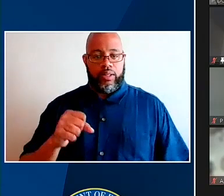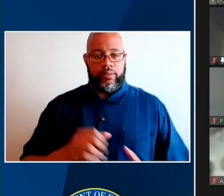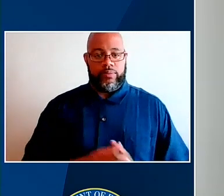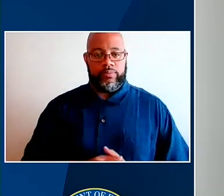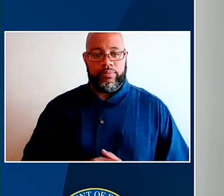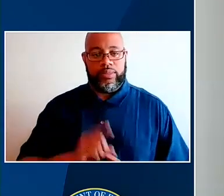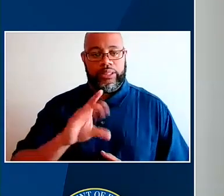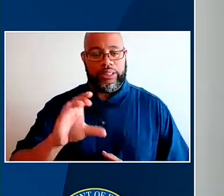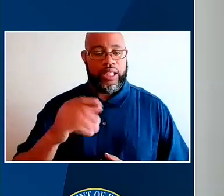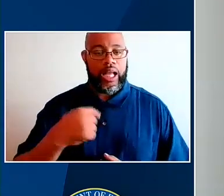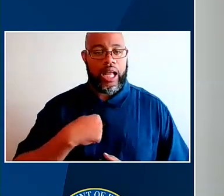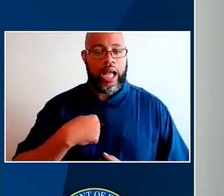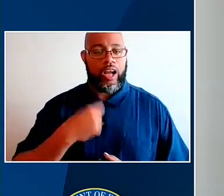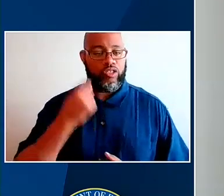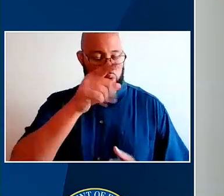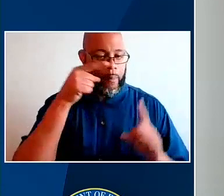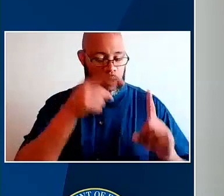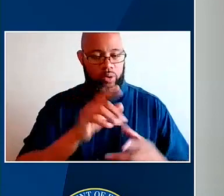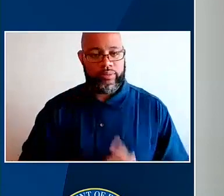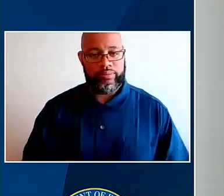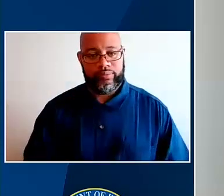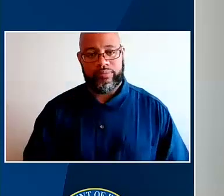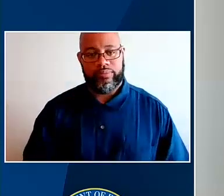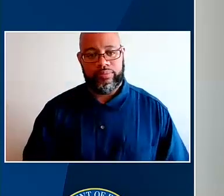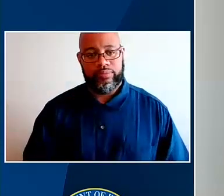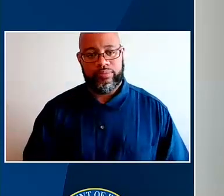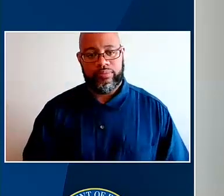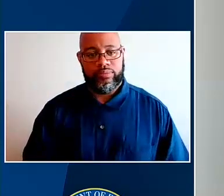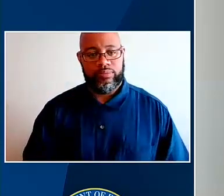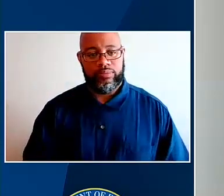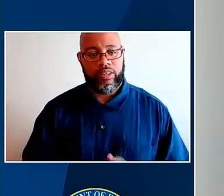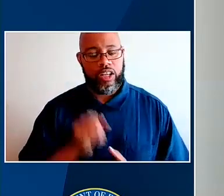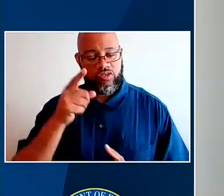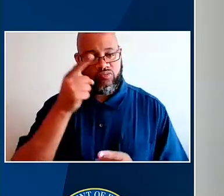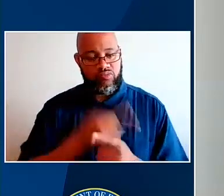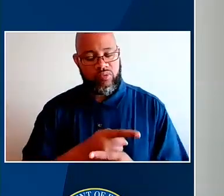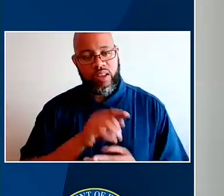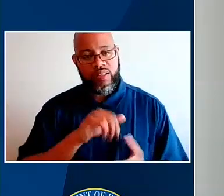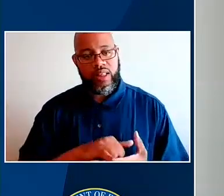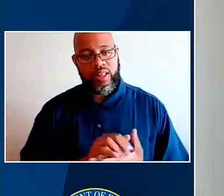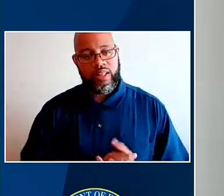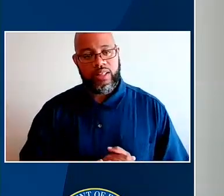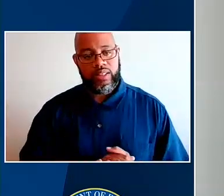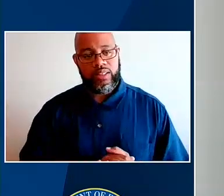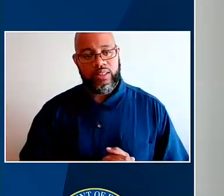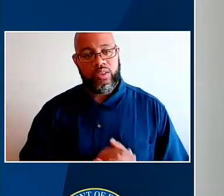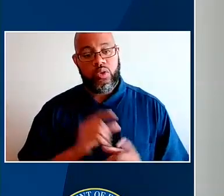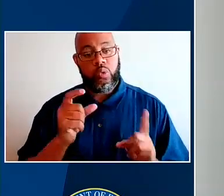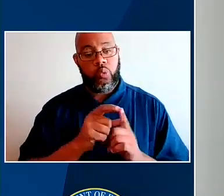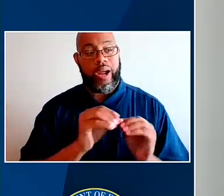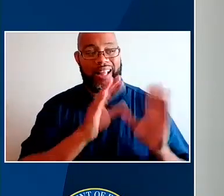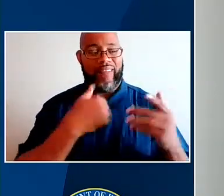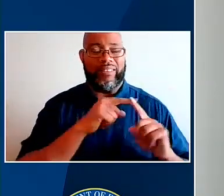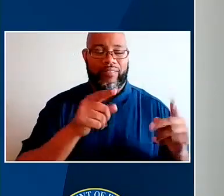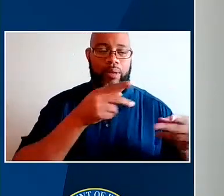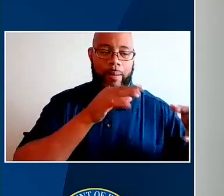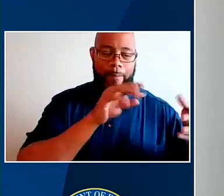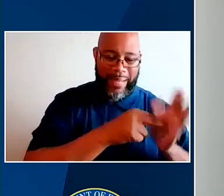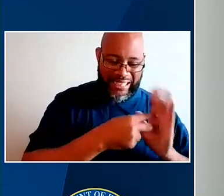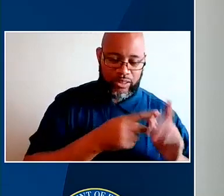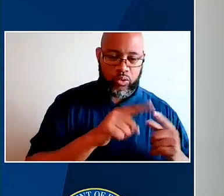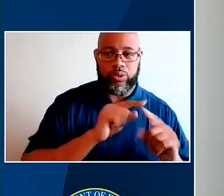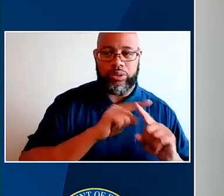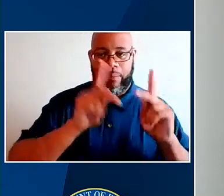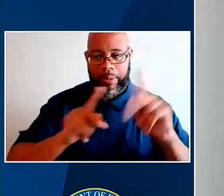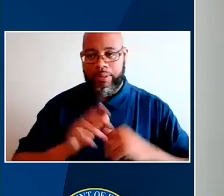DC, I take your point. I think if I'm understanding you correctly, that the word clear has a lot of different meanings to a lot of different